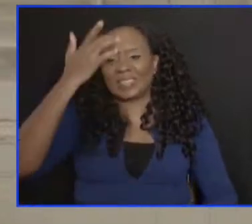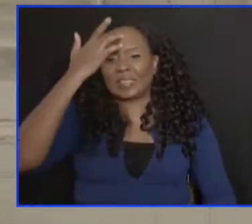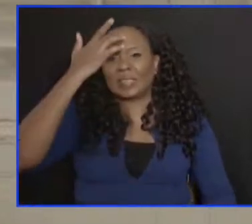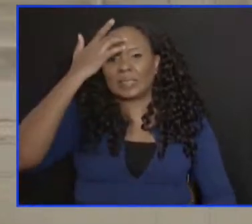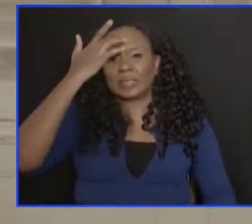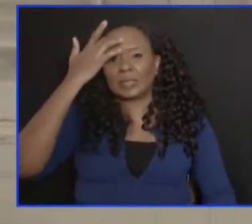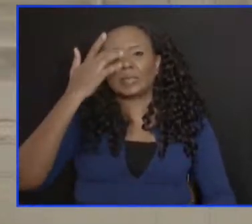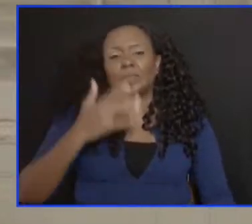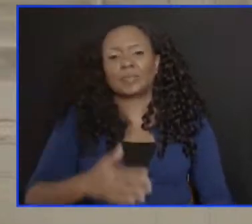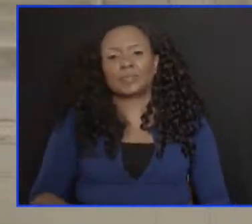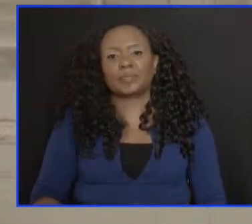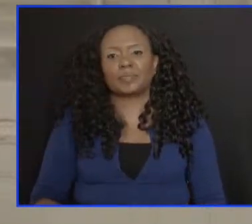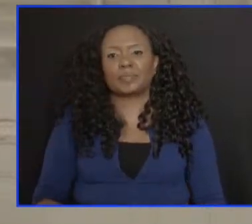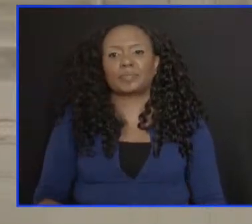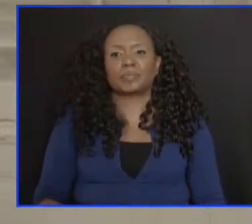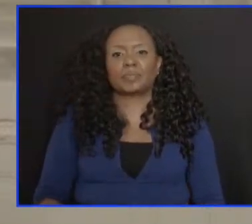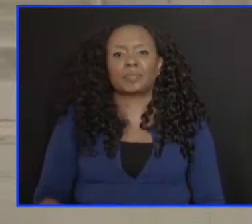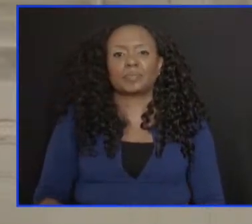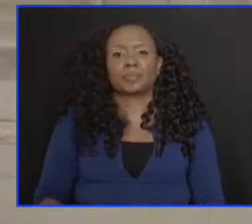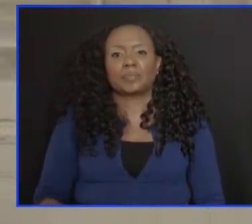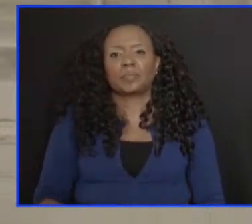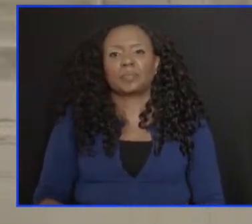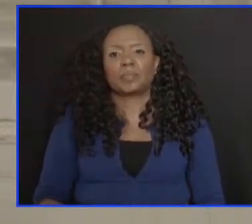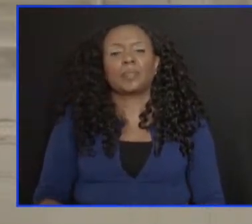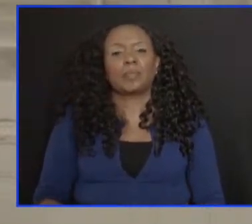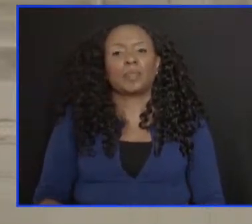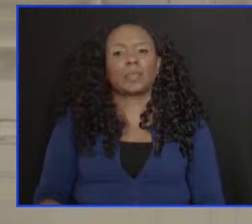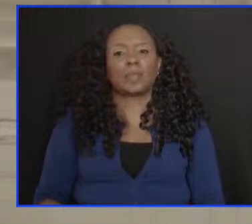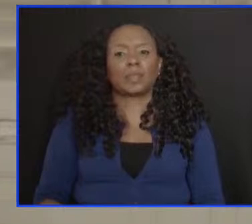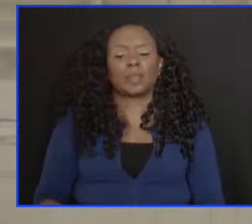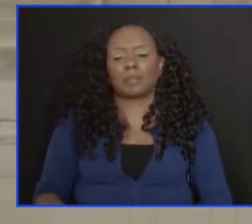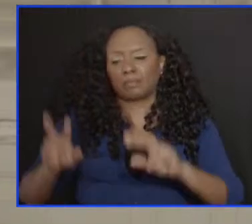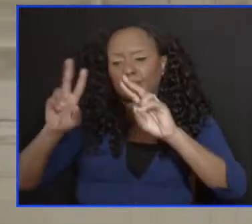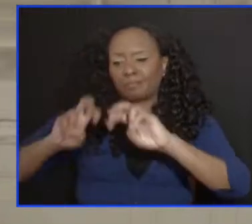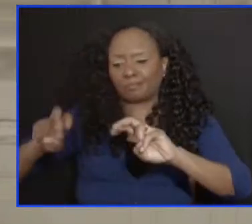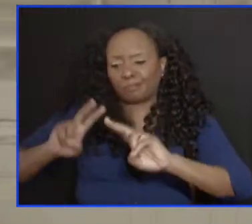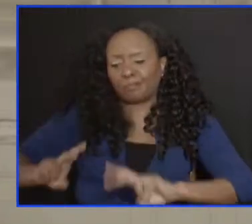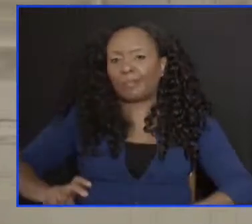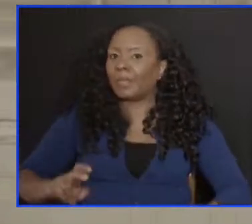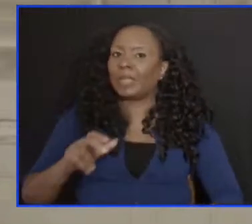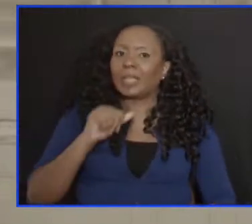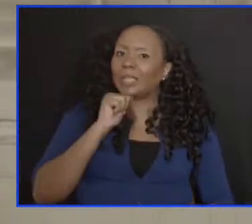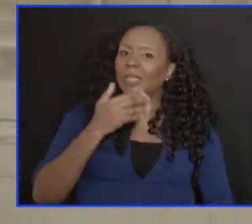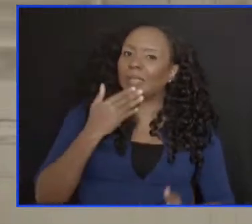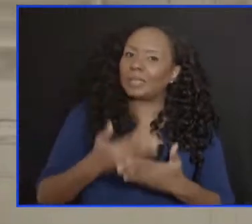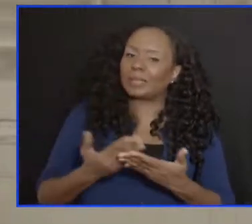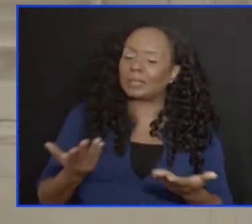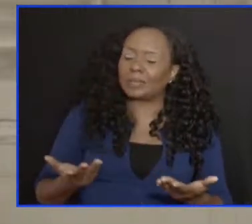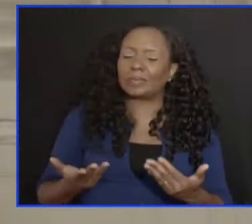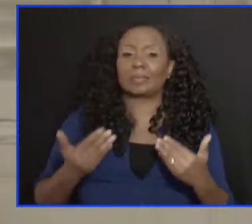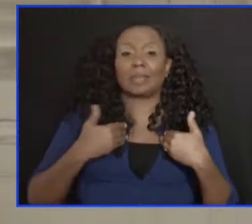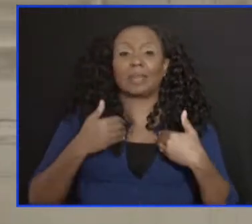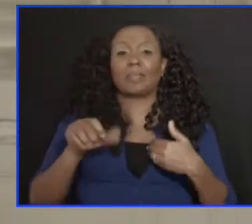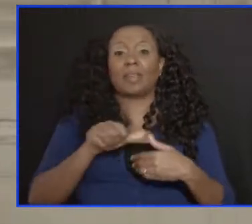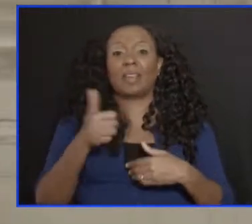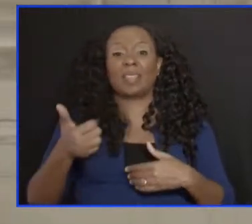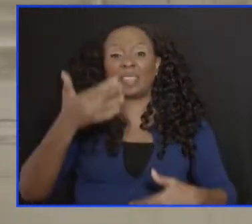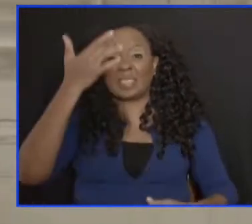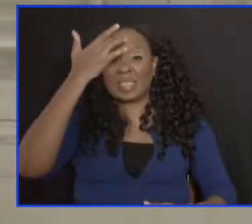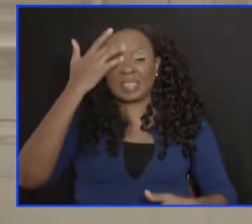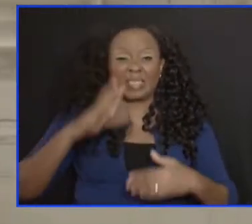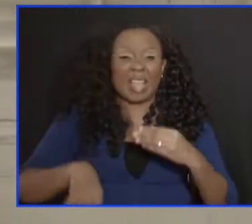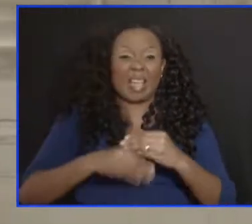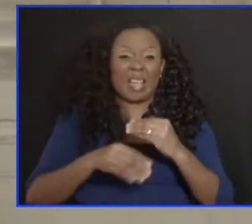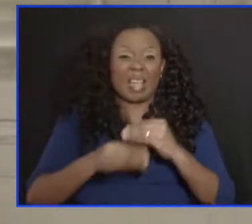The prognosis, is not that good, and they have multiple comorbidities. The truth is that we're fighting our